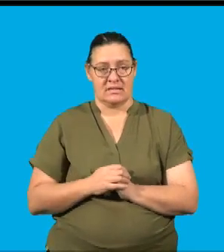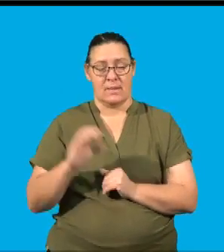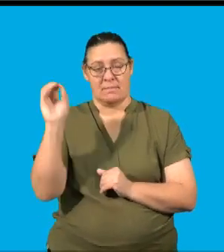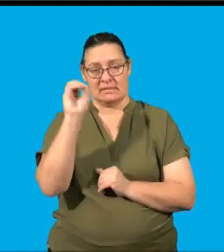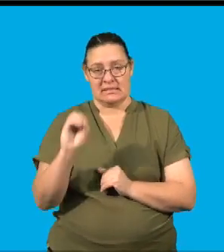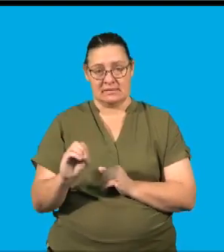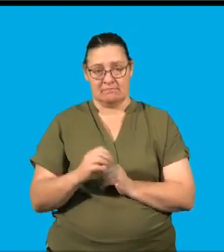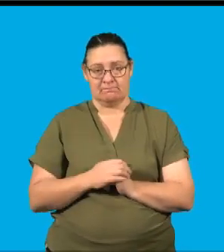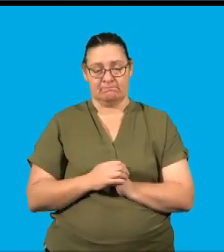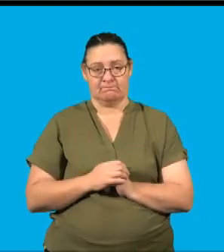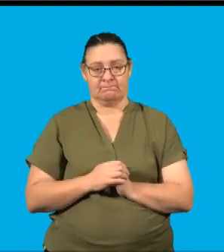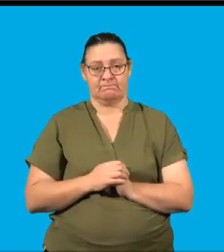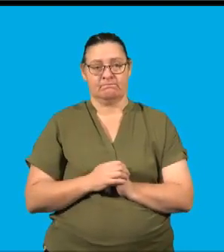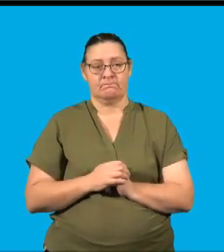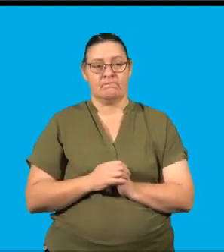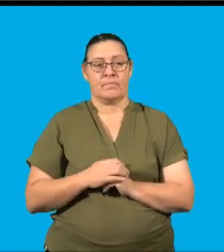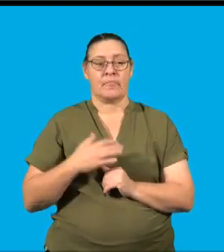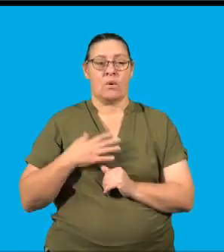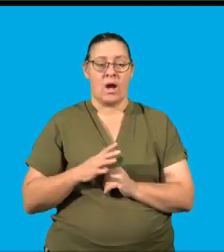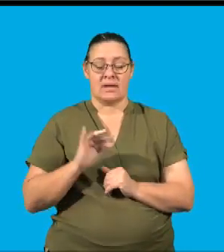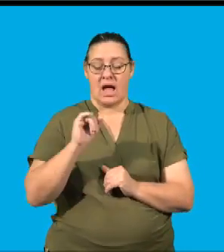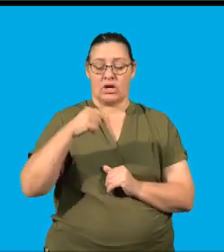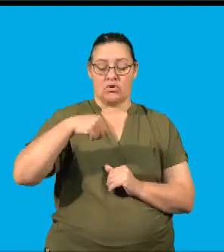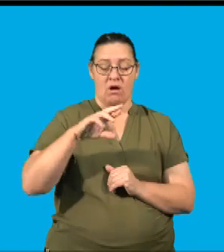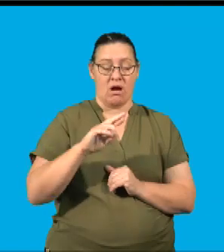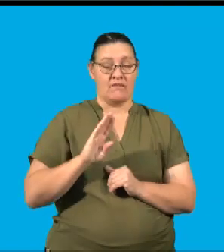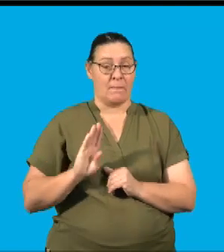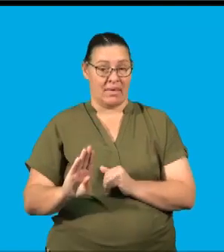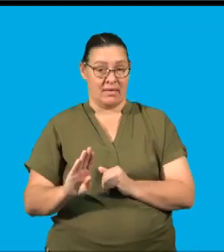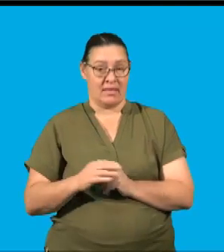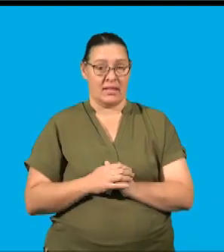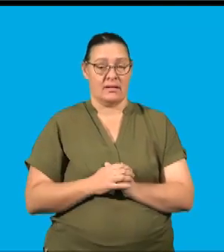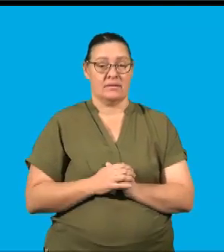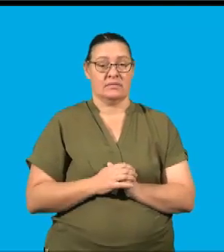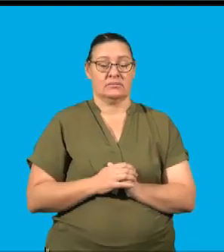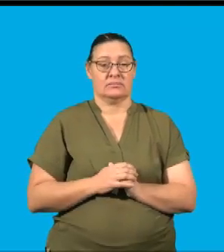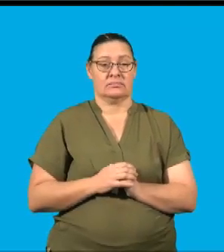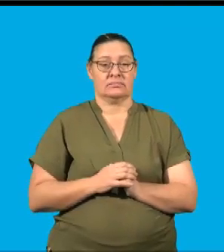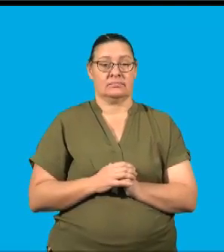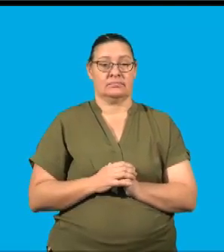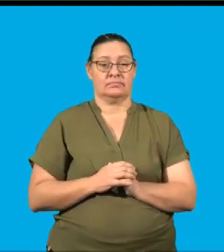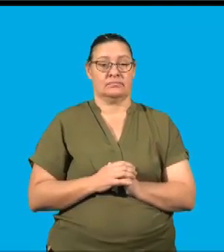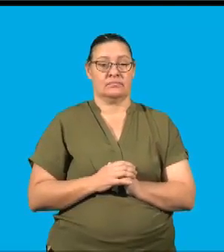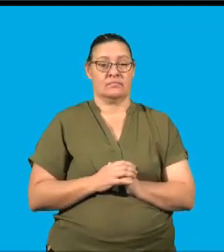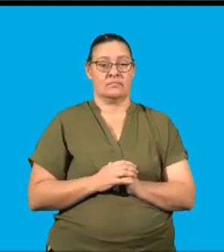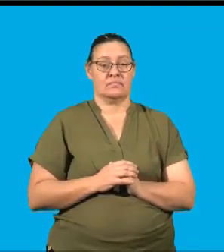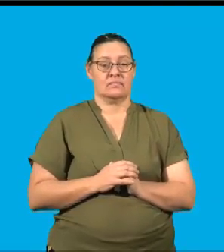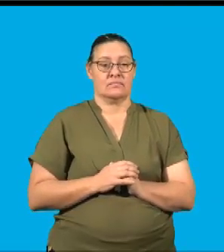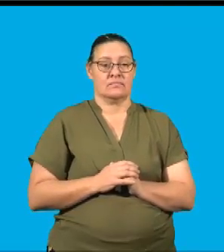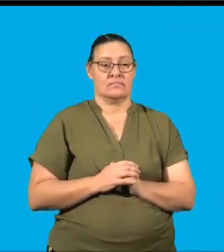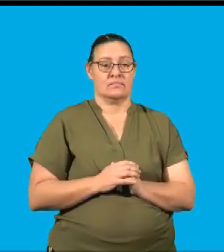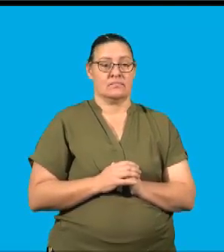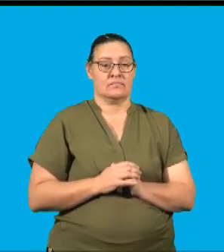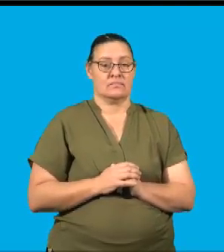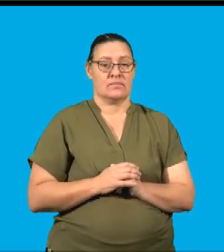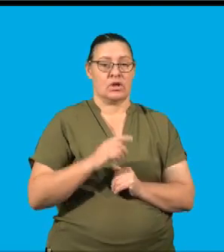15%. And then if we want the interquartile range for class B, this is equals